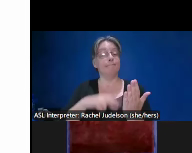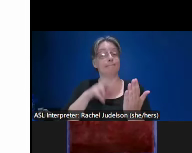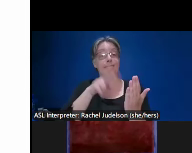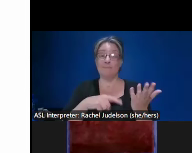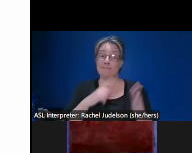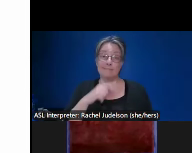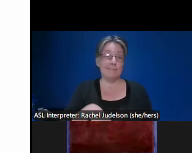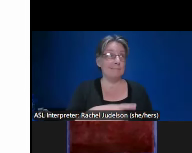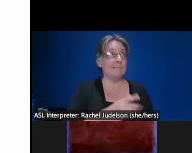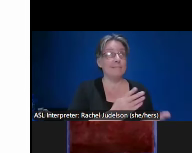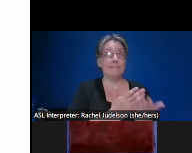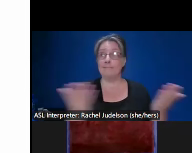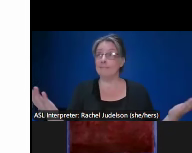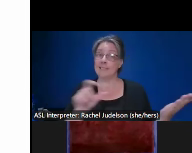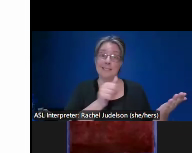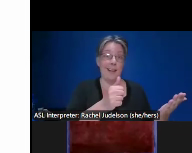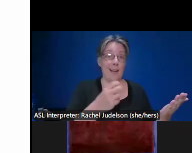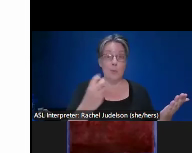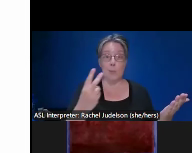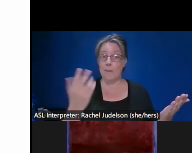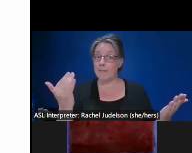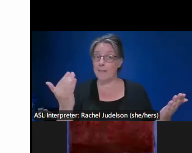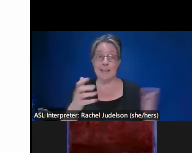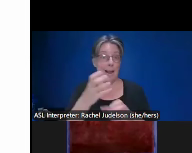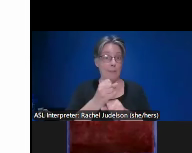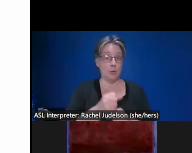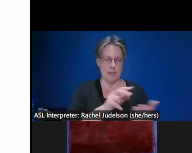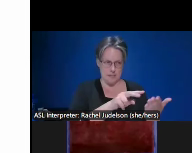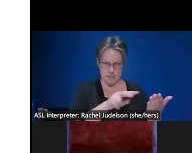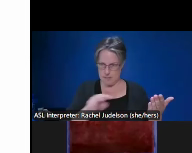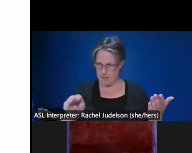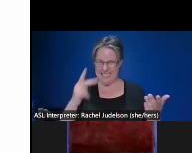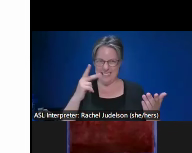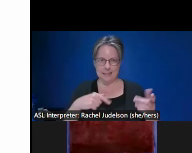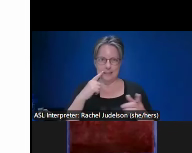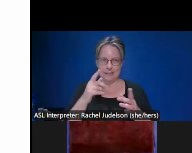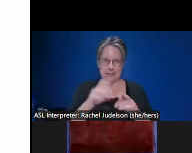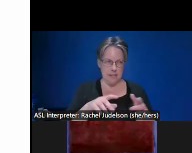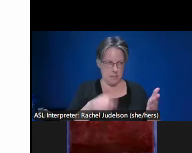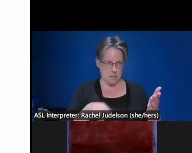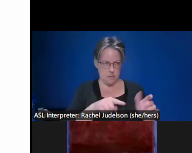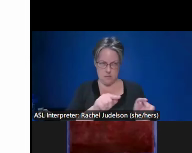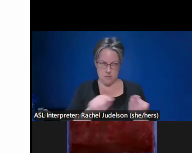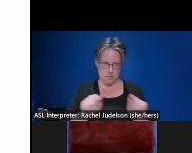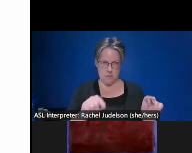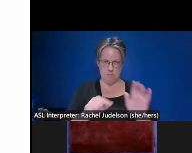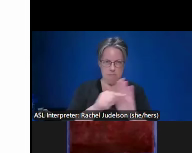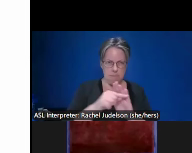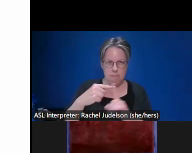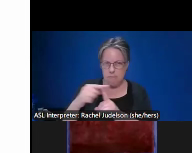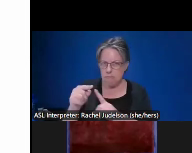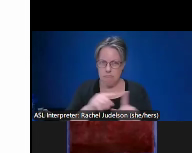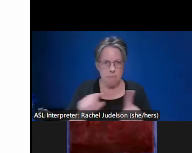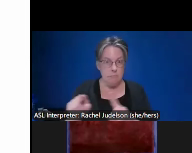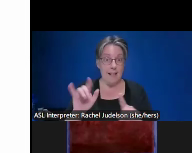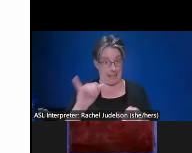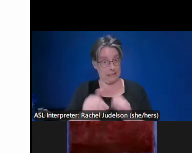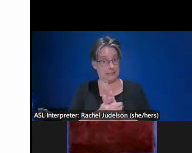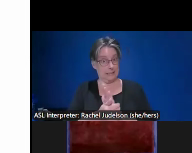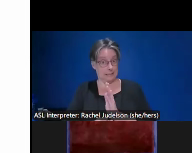15 abstracts and note the critical points and the positive points of each of the abstracts, that's a skill, and it